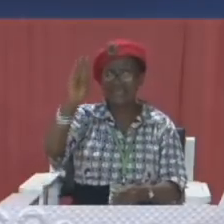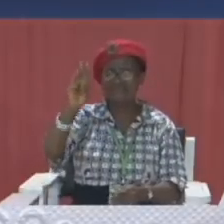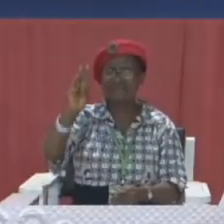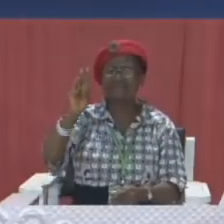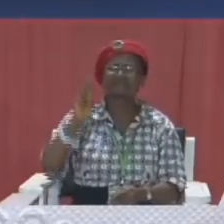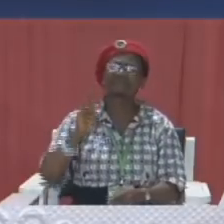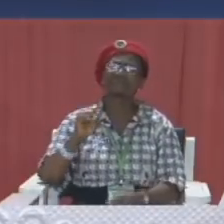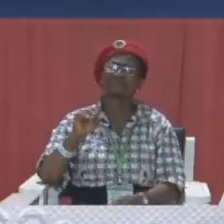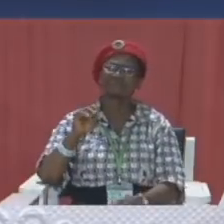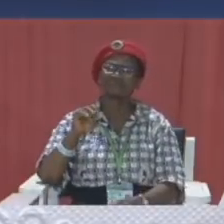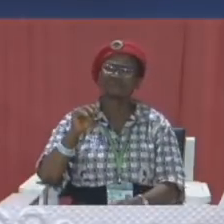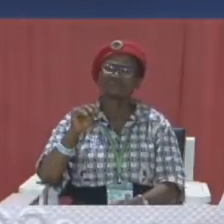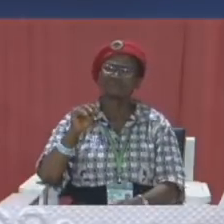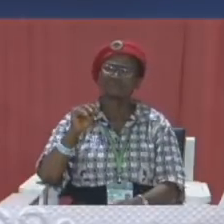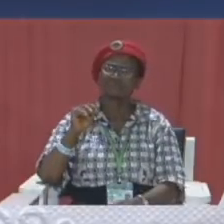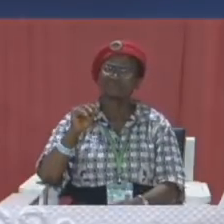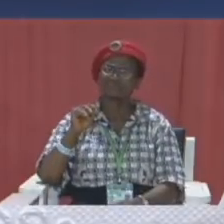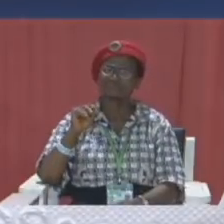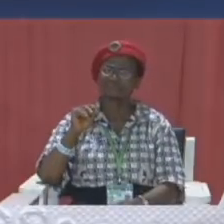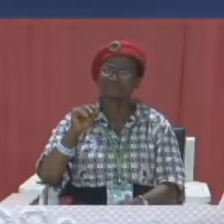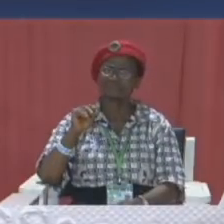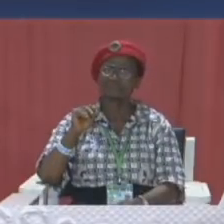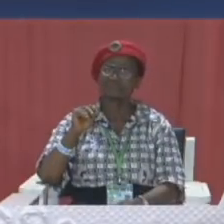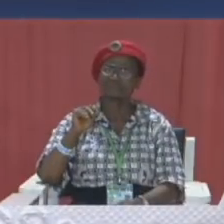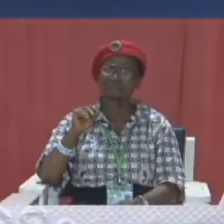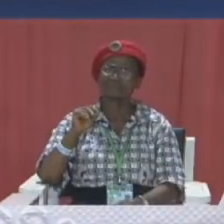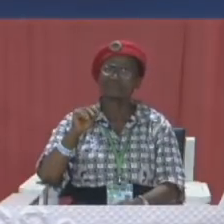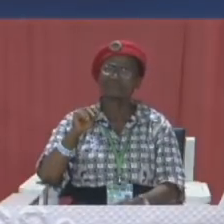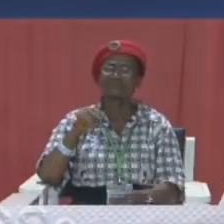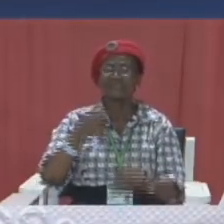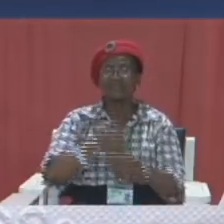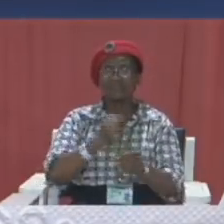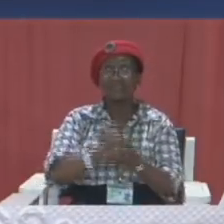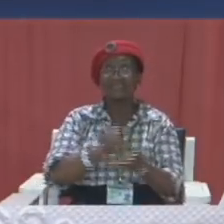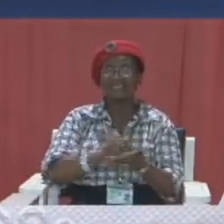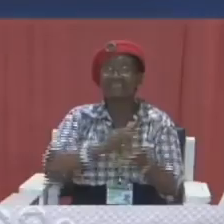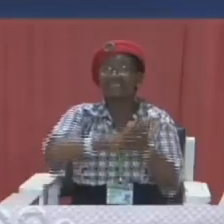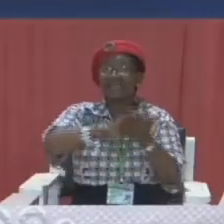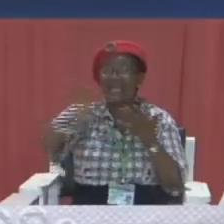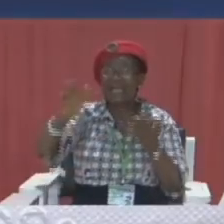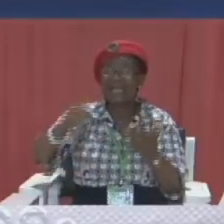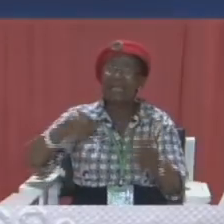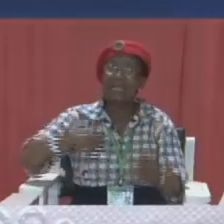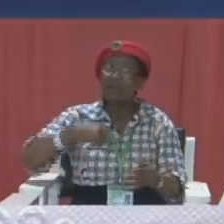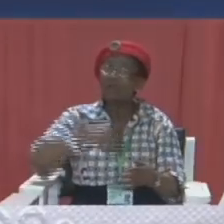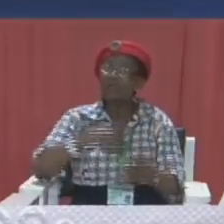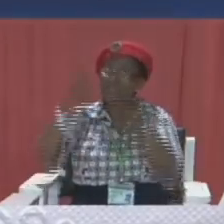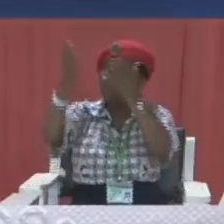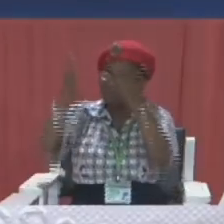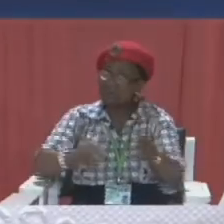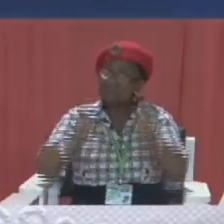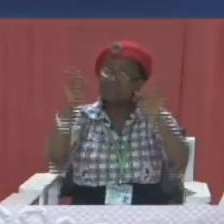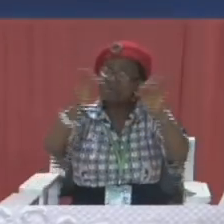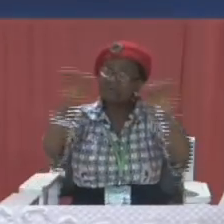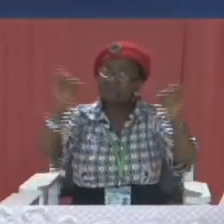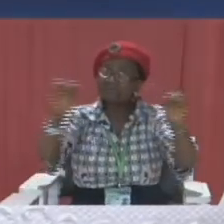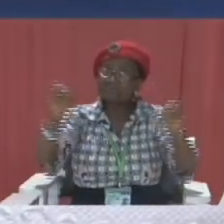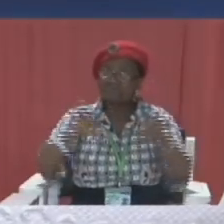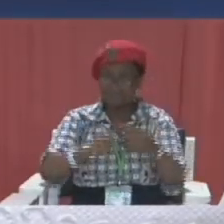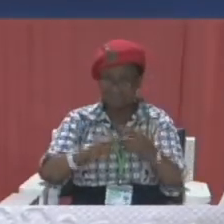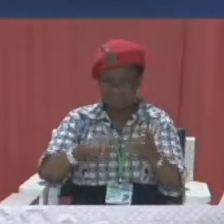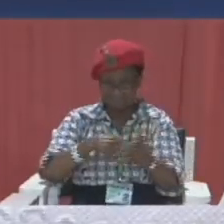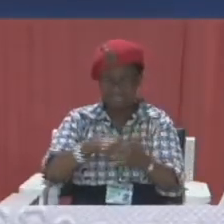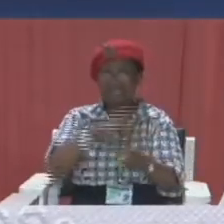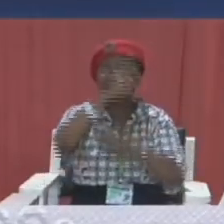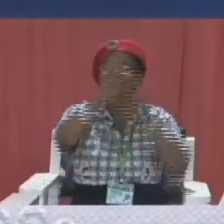kini ori kefa ese keje. May declare we brought nothing into this world, we are not going to take anything out. O mu da